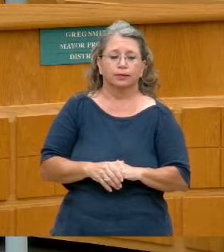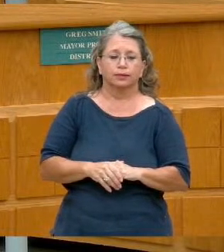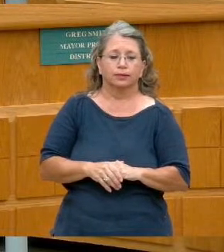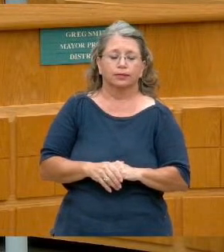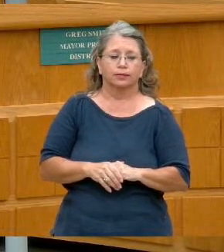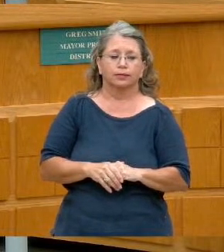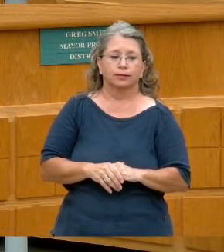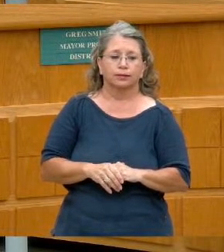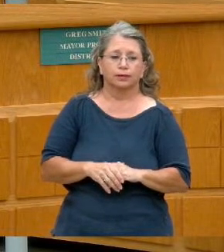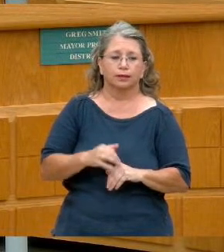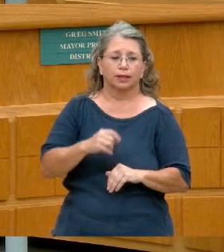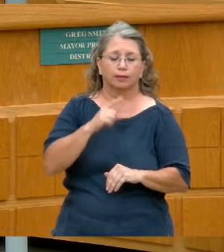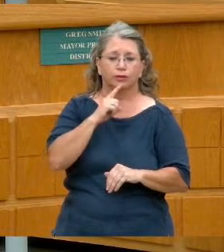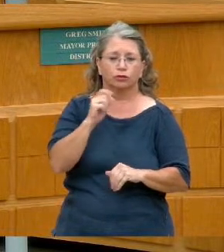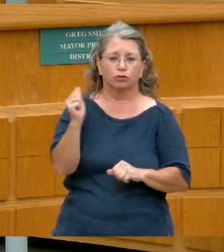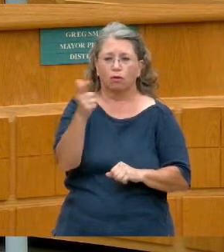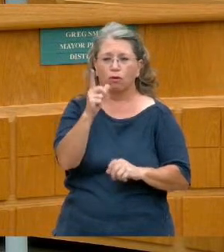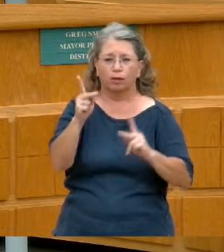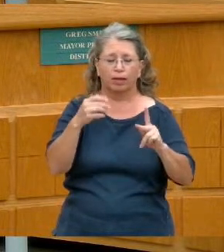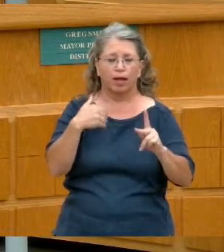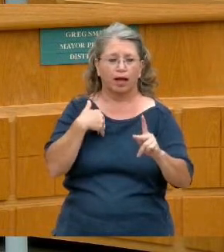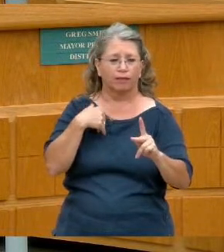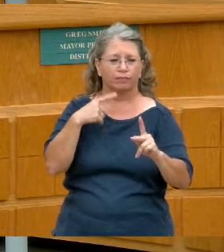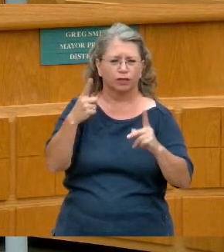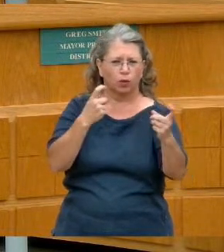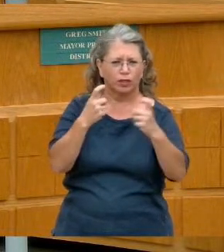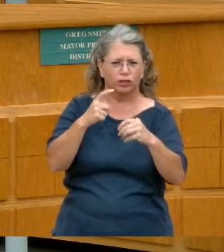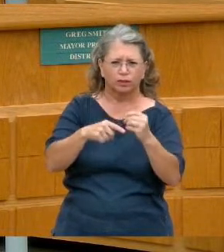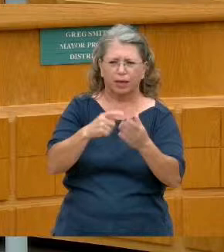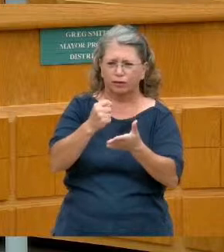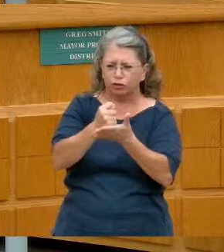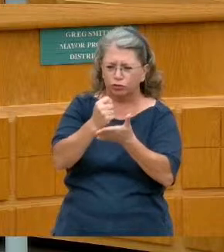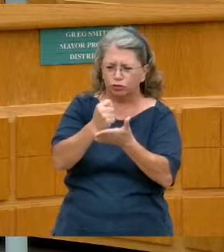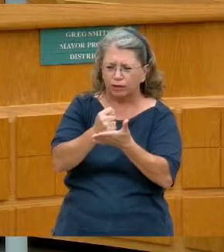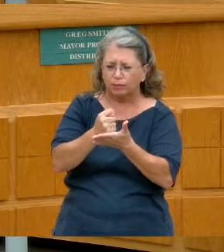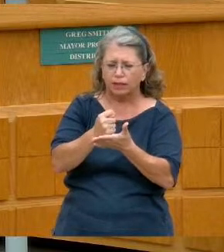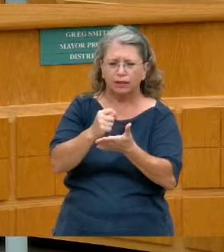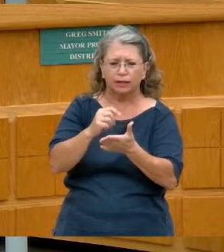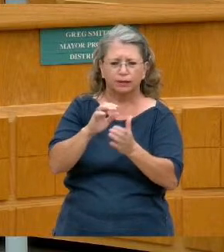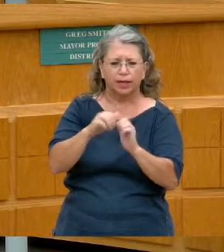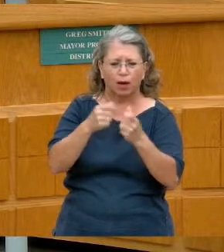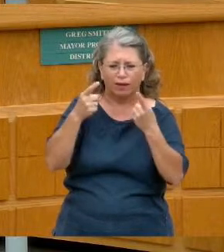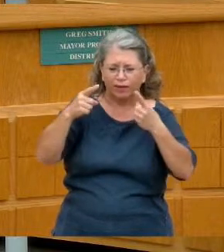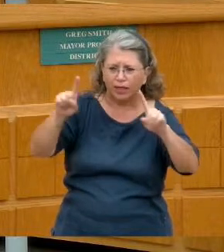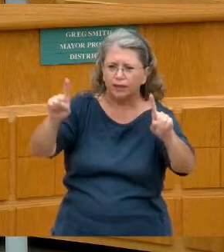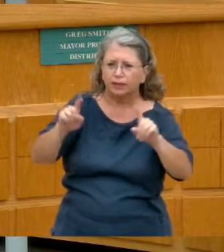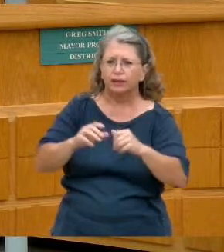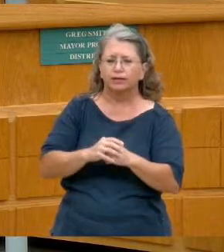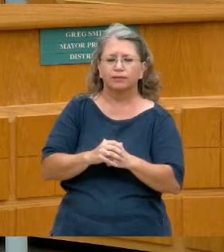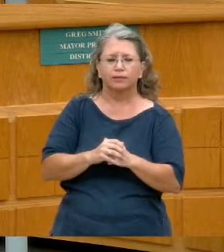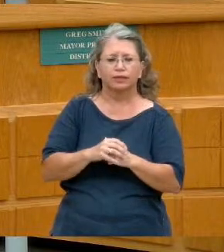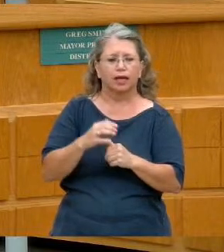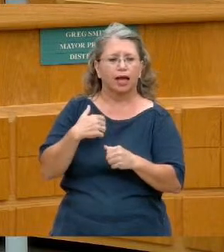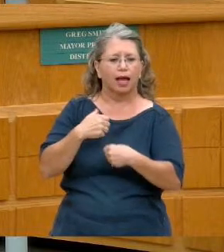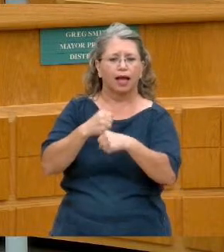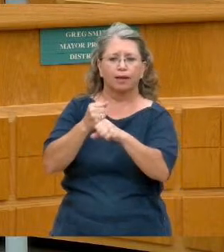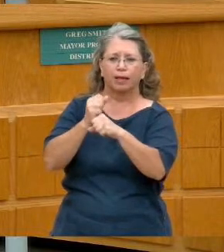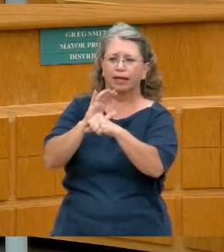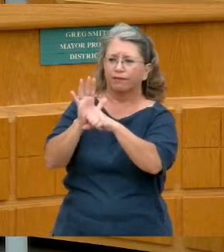everybody has questions about the treatment, how effective it is. I made a video